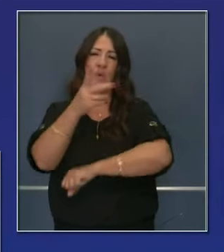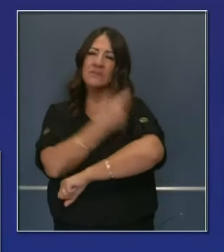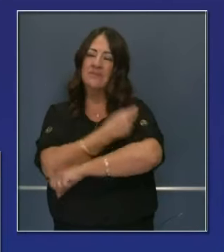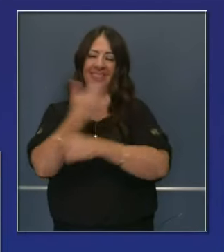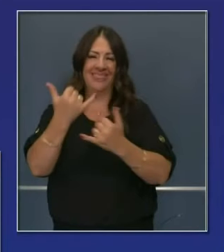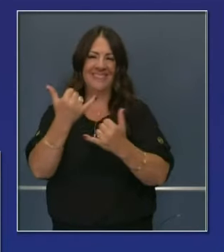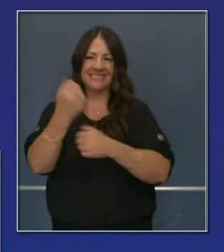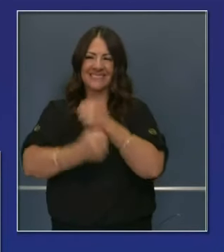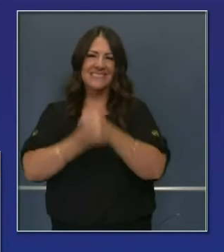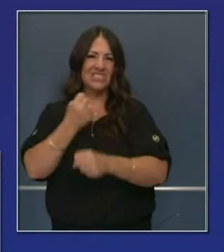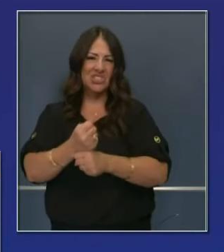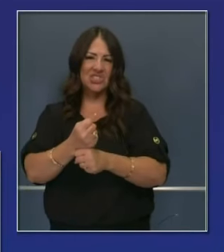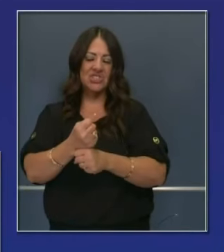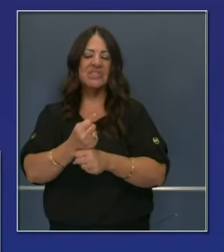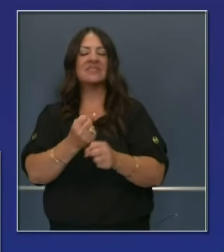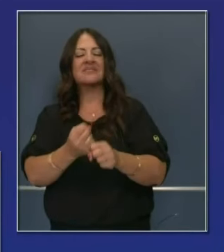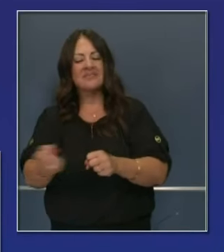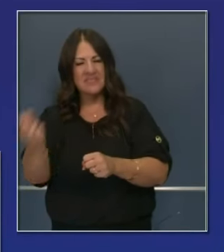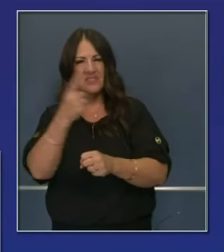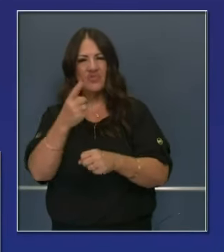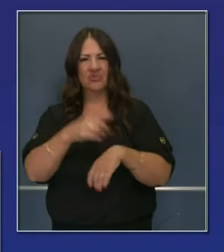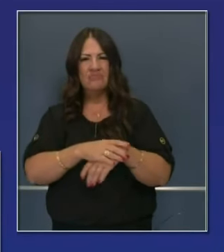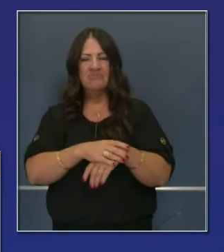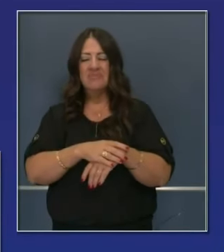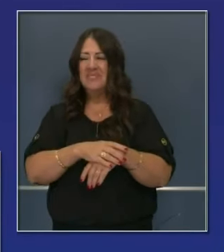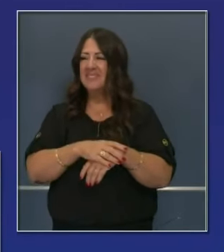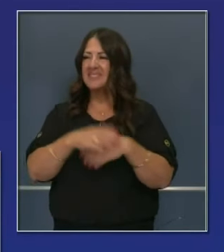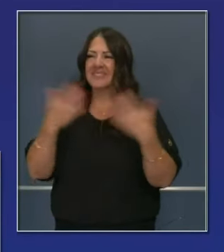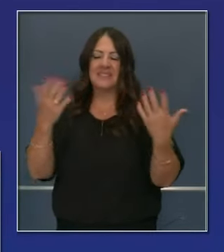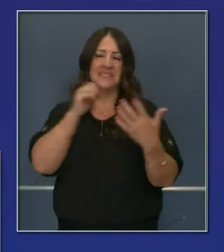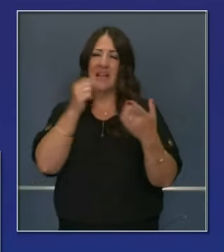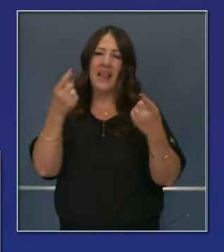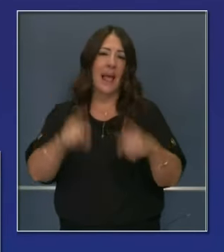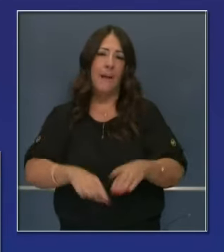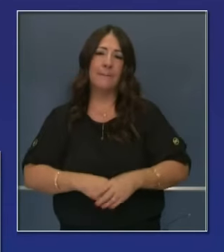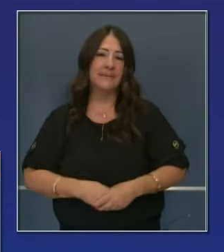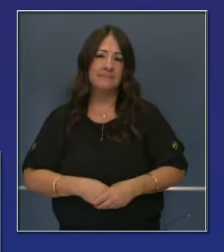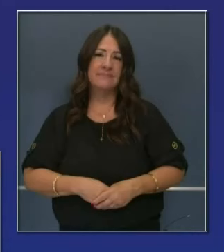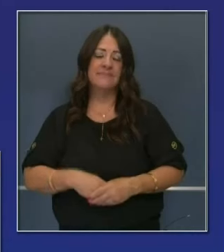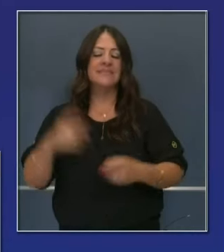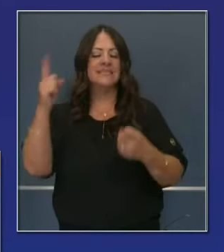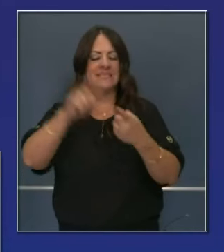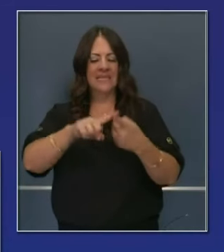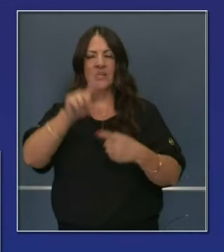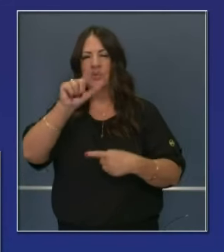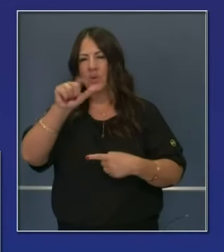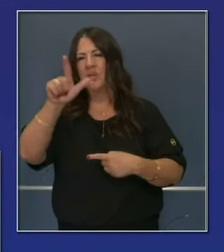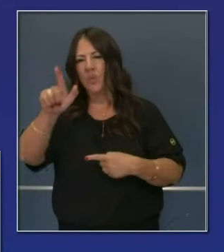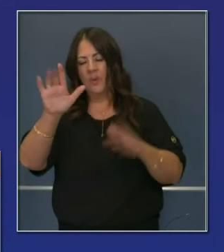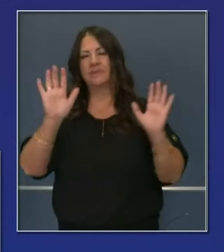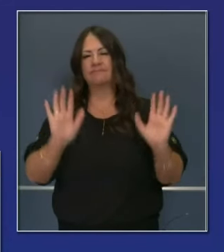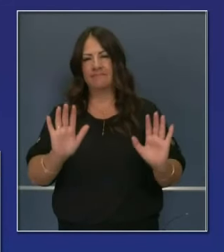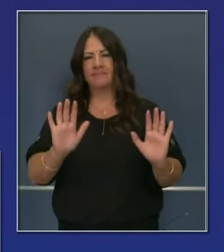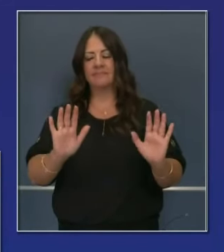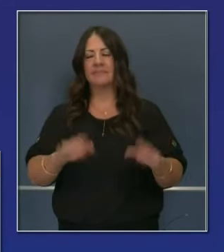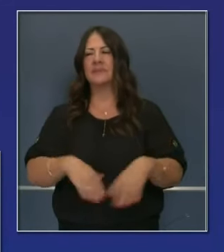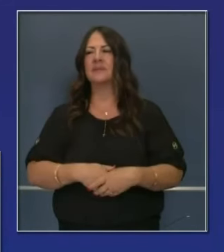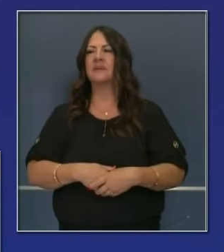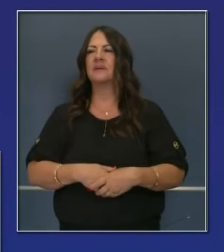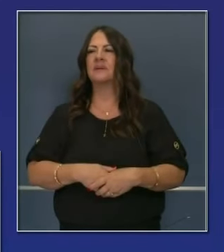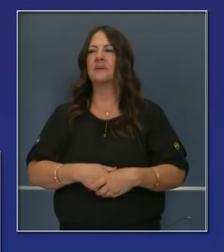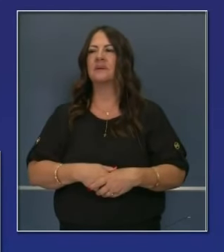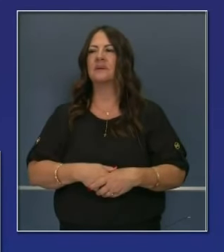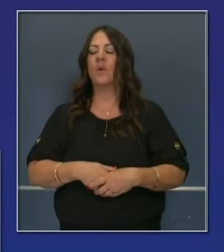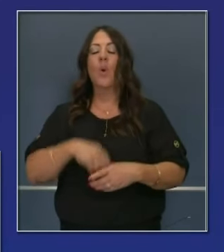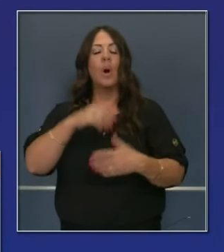to where we need to go as a nation, as a state. That will not happen until 2021. The real question is, when